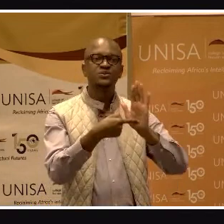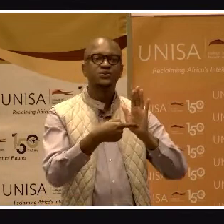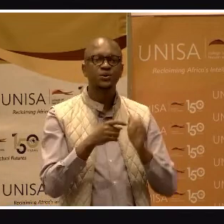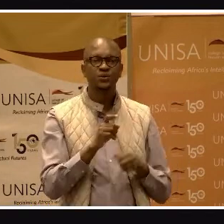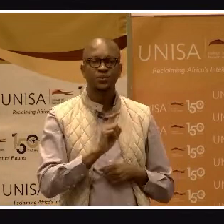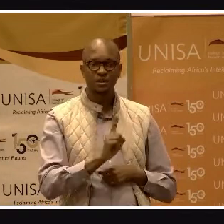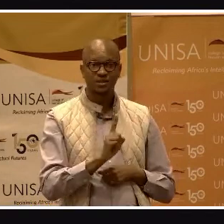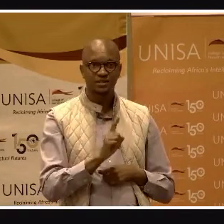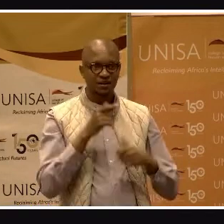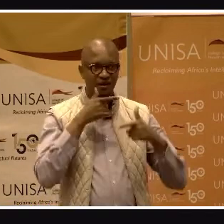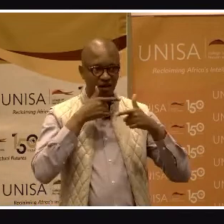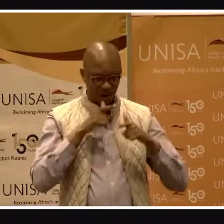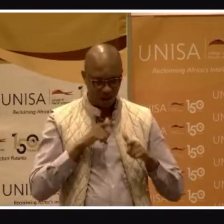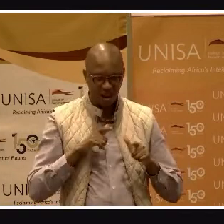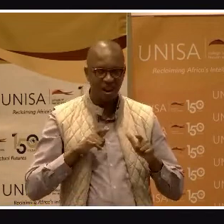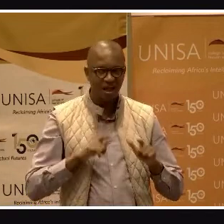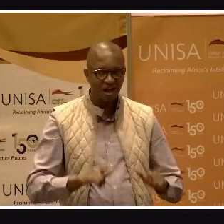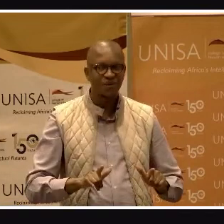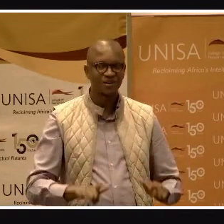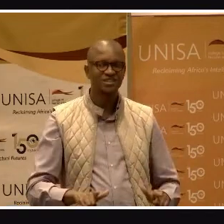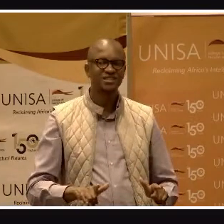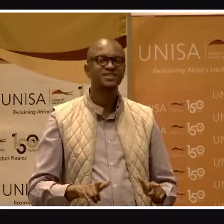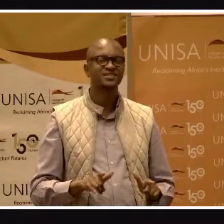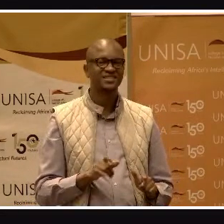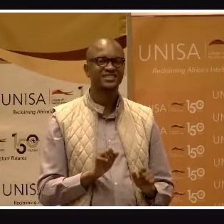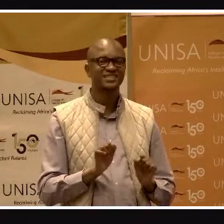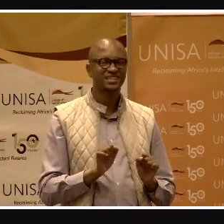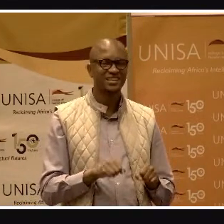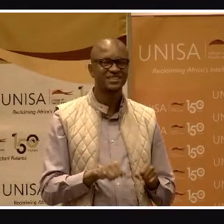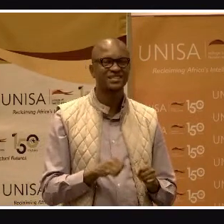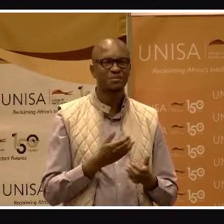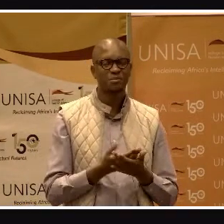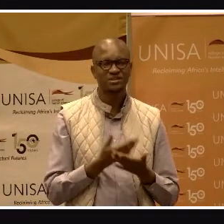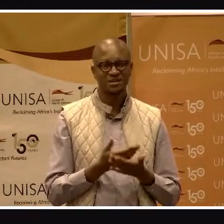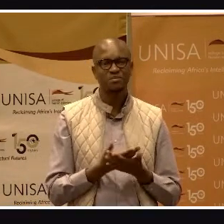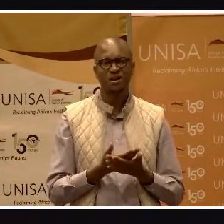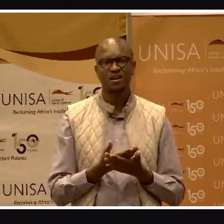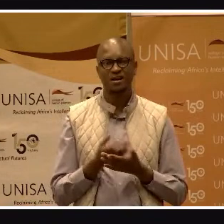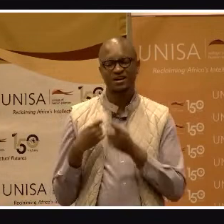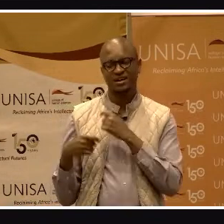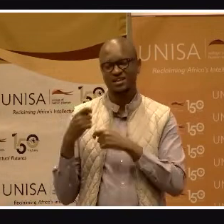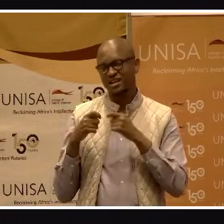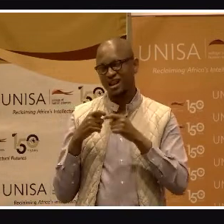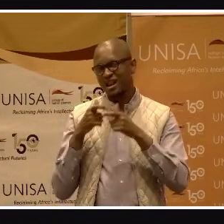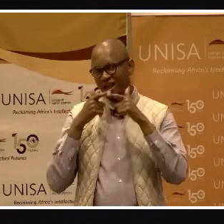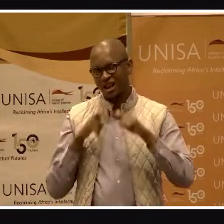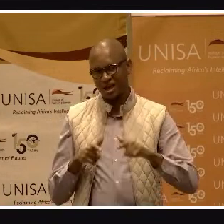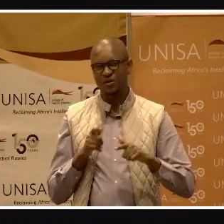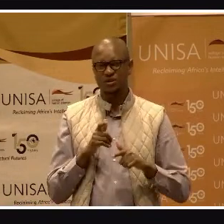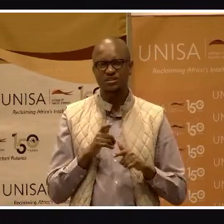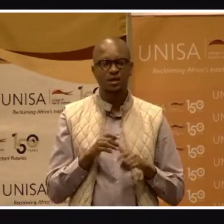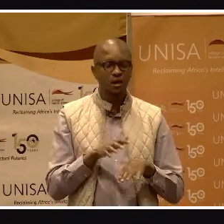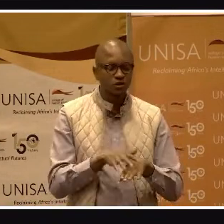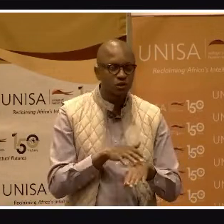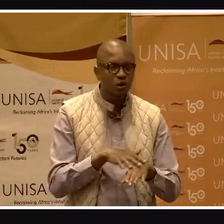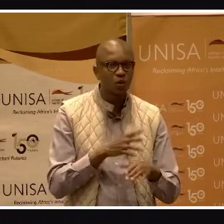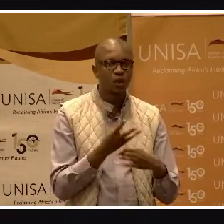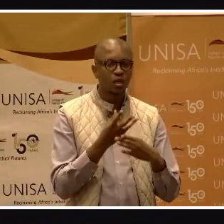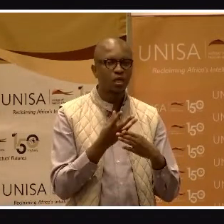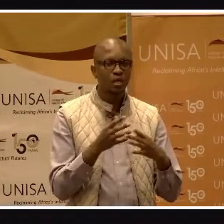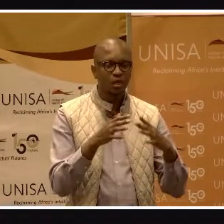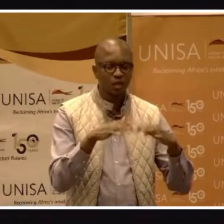are languages that are indigenous and that are gradually going into